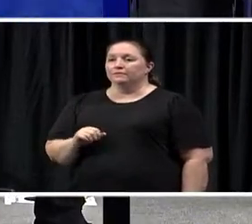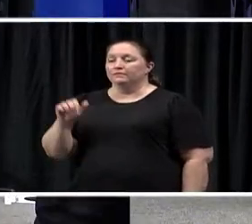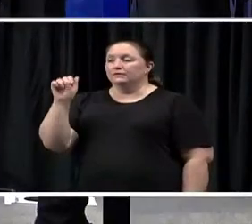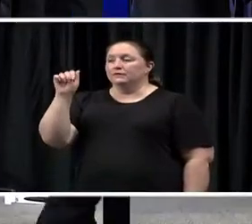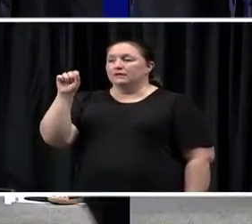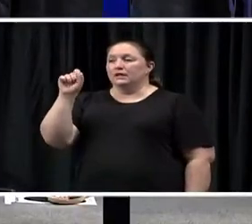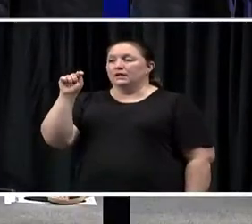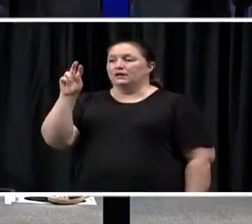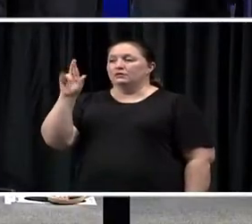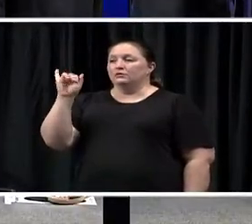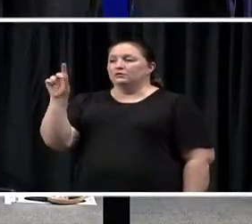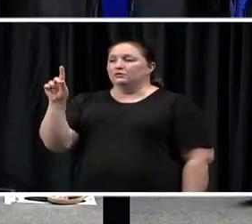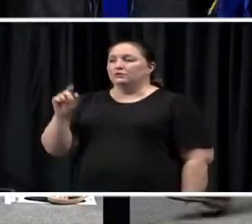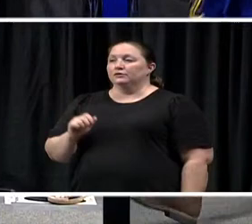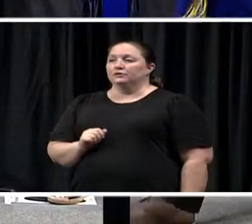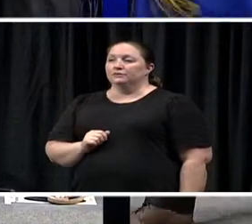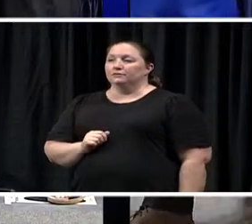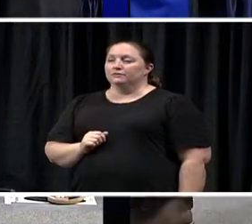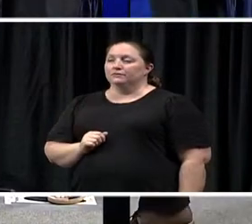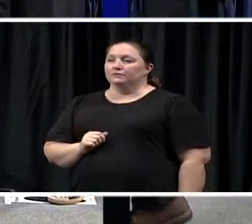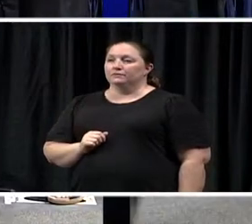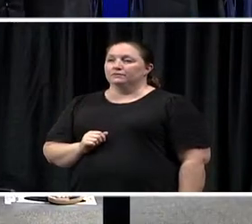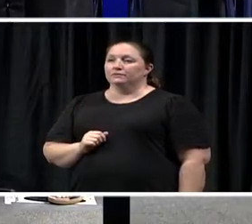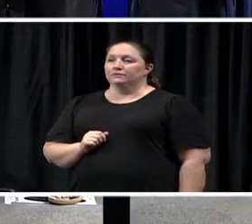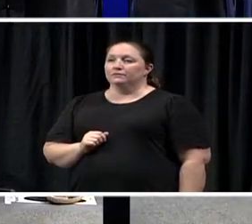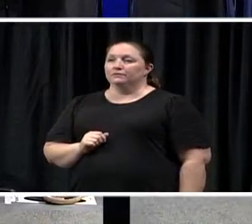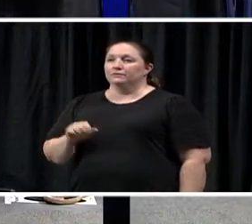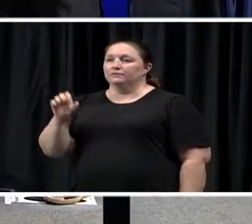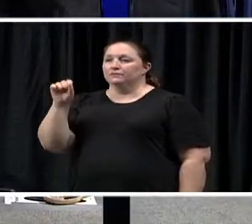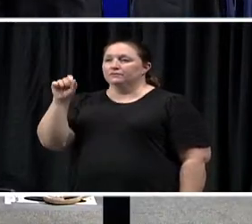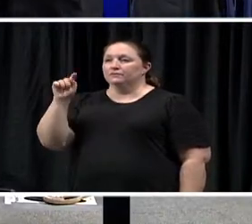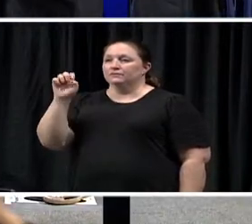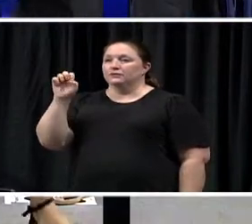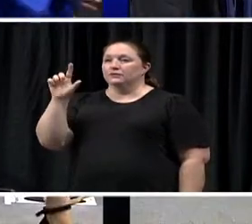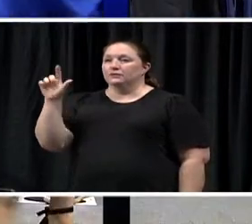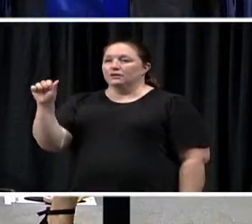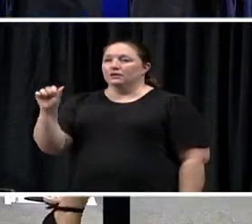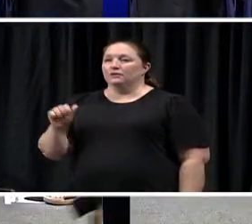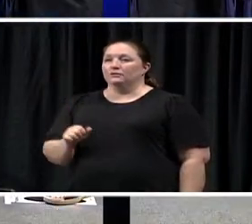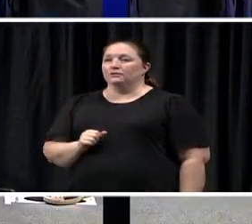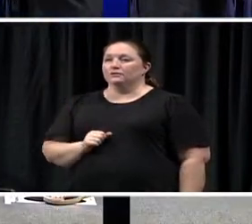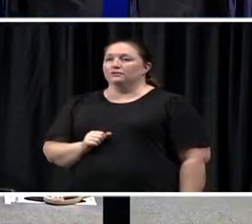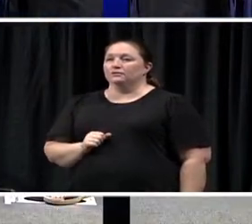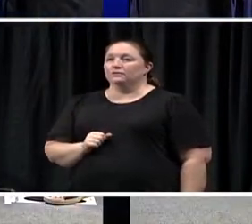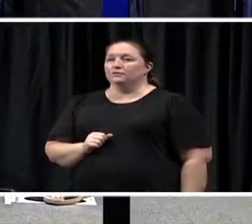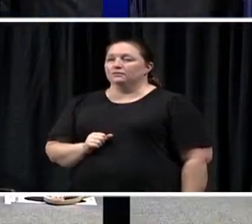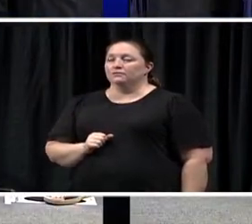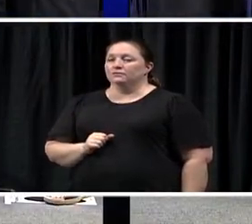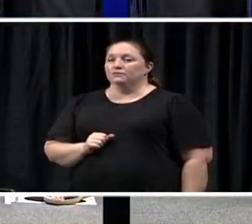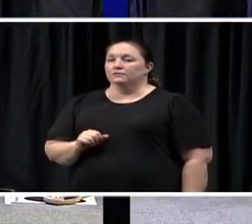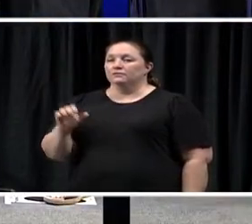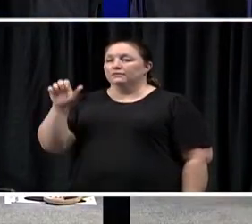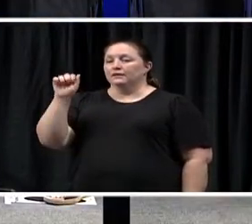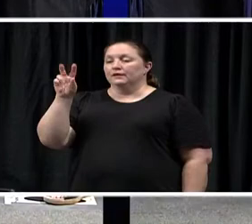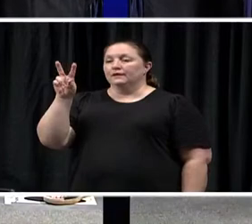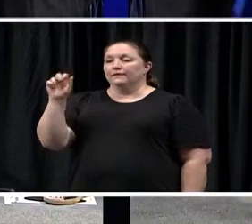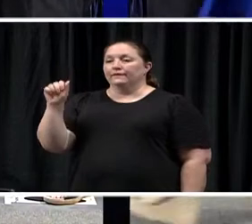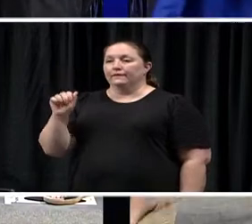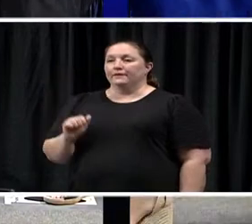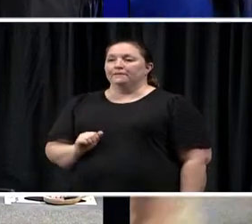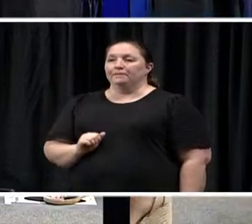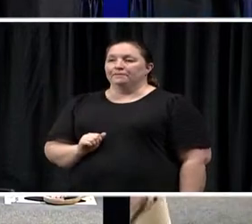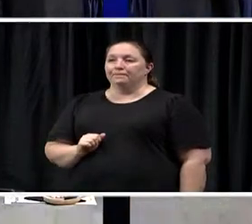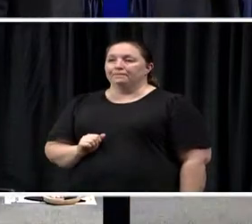Astrid Benitez Navarrete. Stella Adine Burke. Ava Jillian